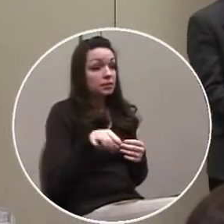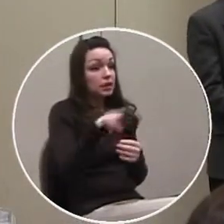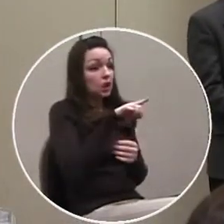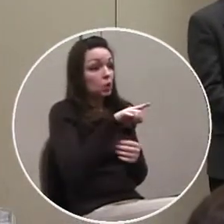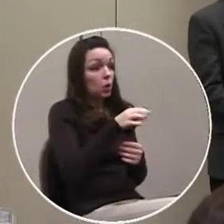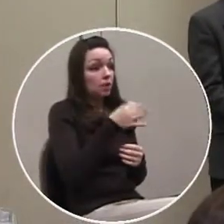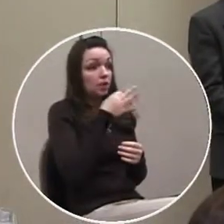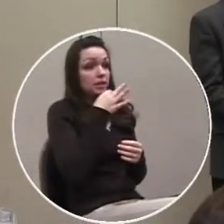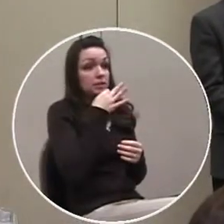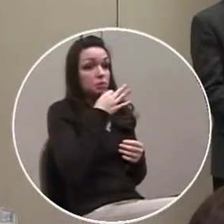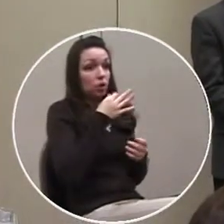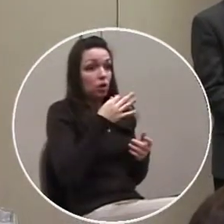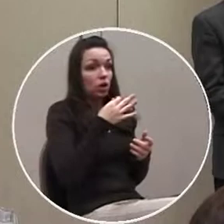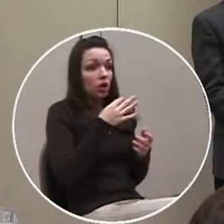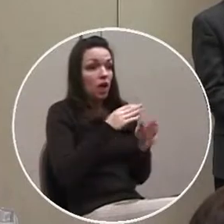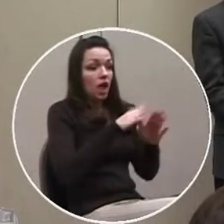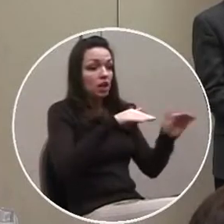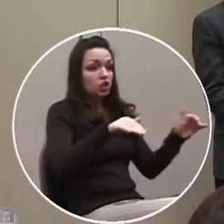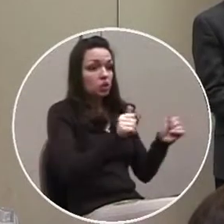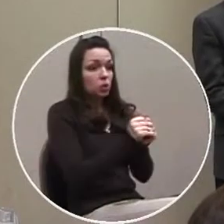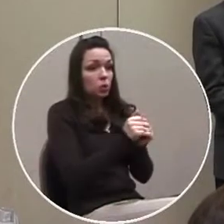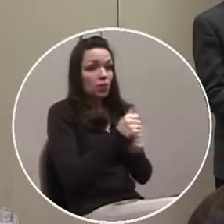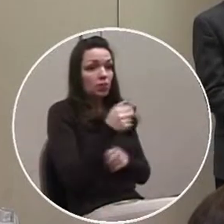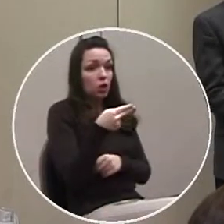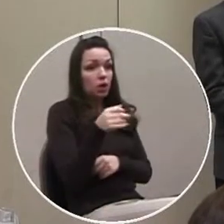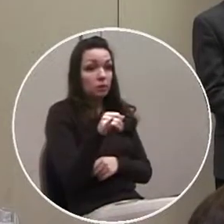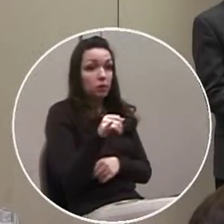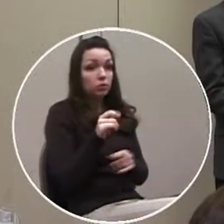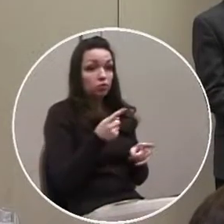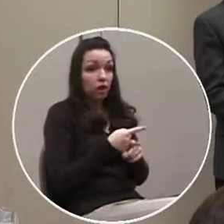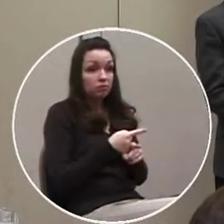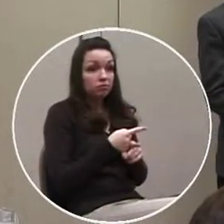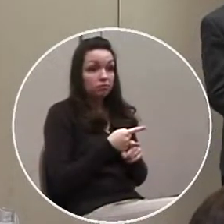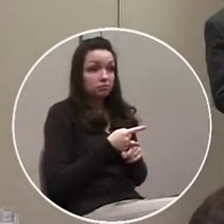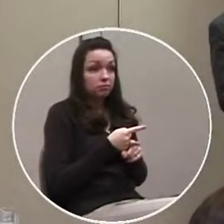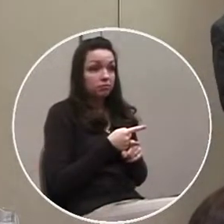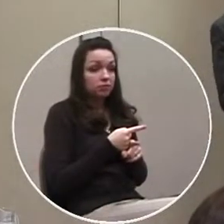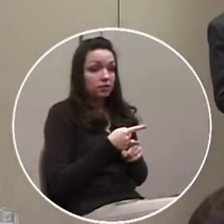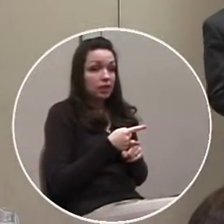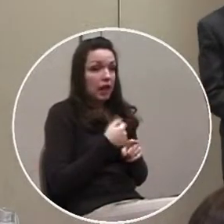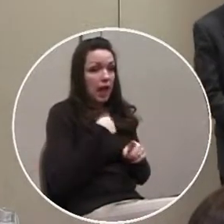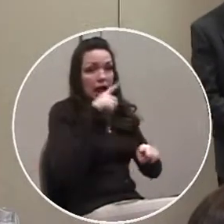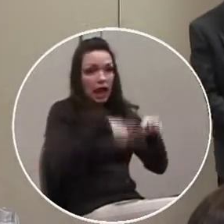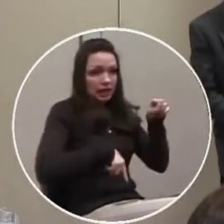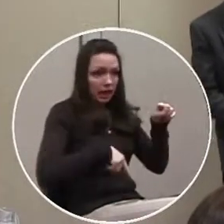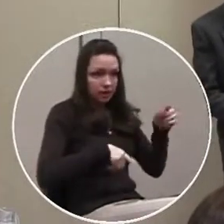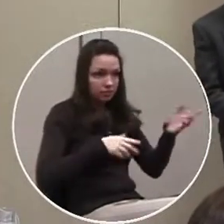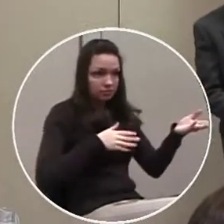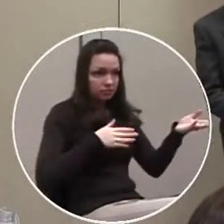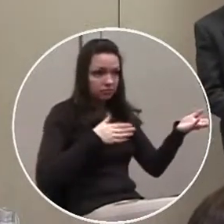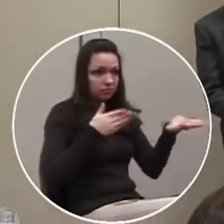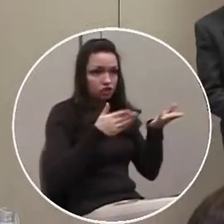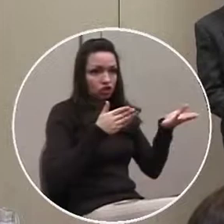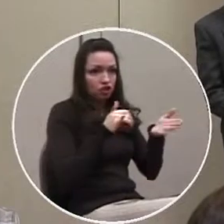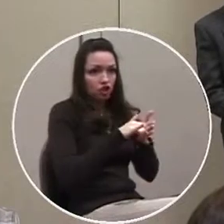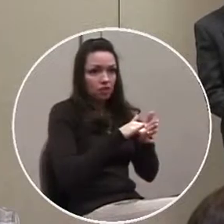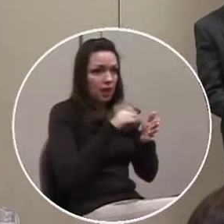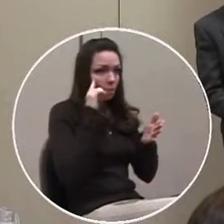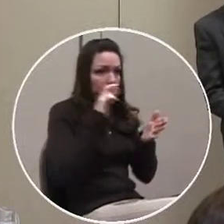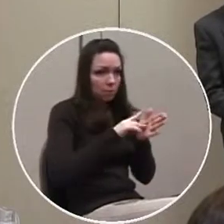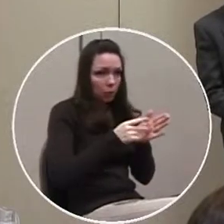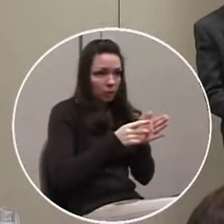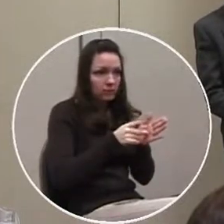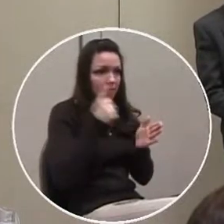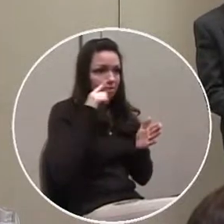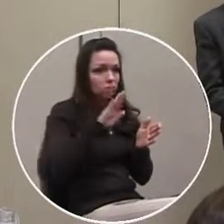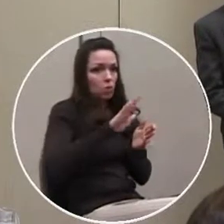with hearing impairments, correct? I can't serve this purpose on your team. If I were to